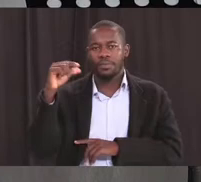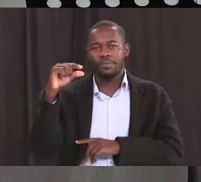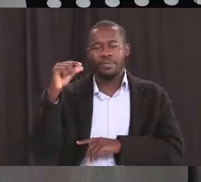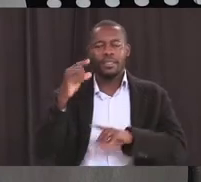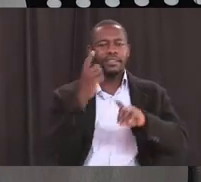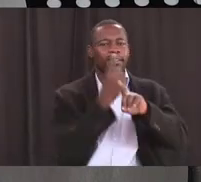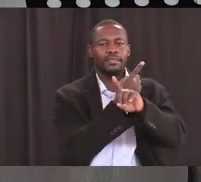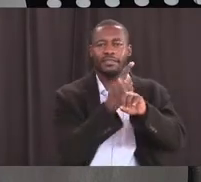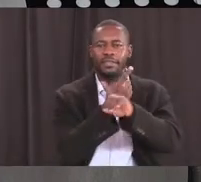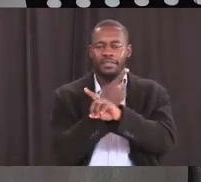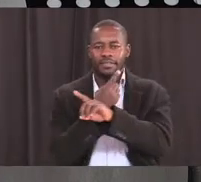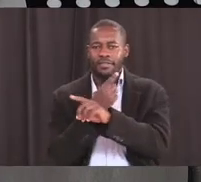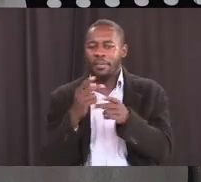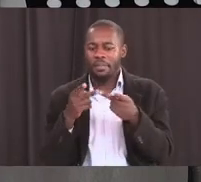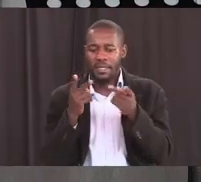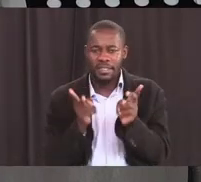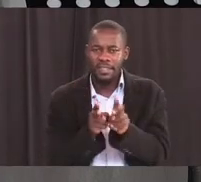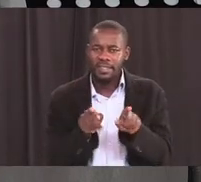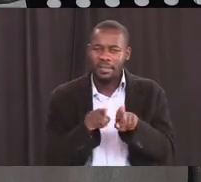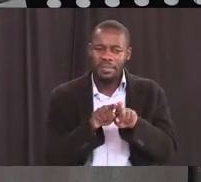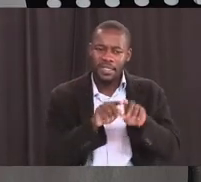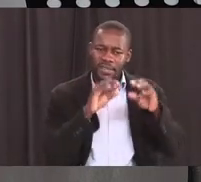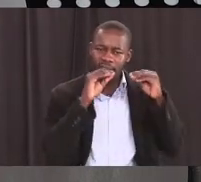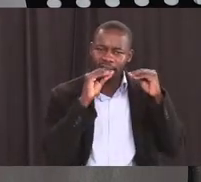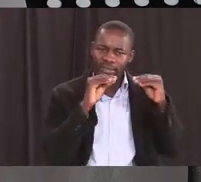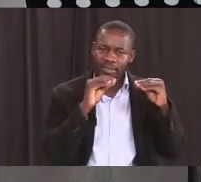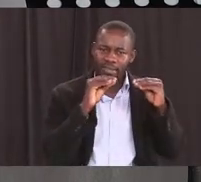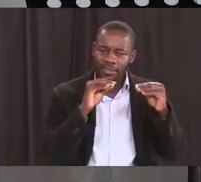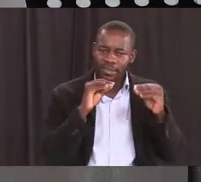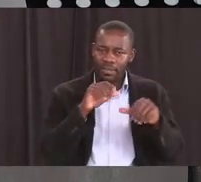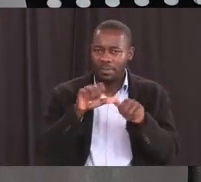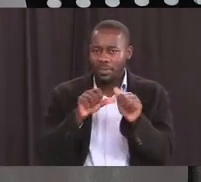of Jesus did not allow them to enter.